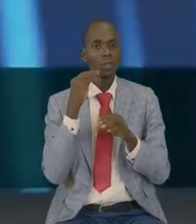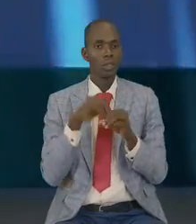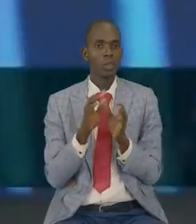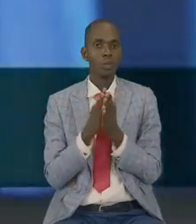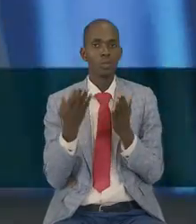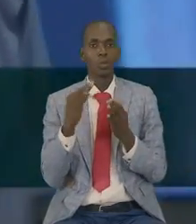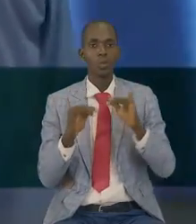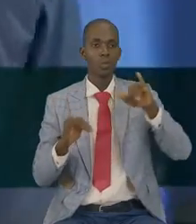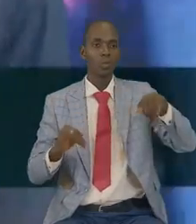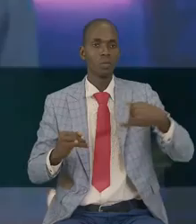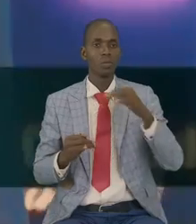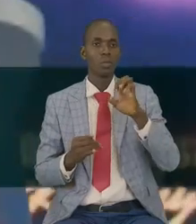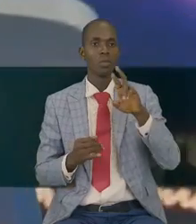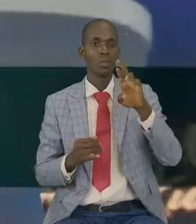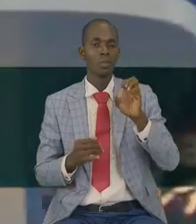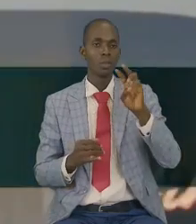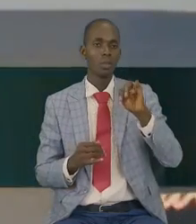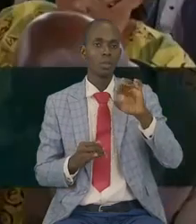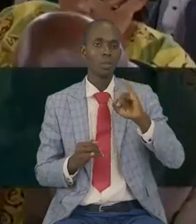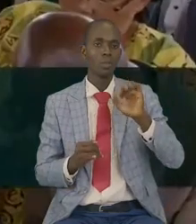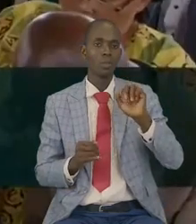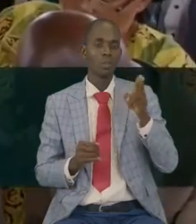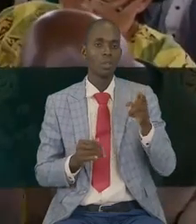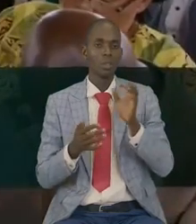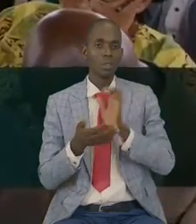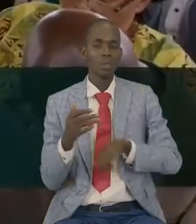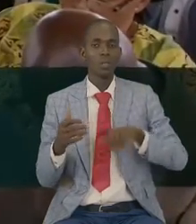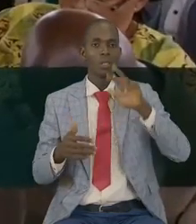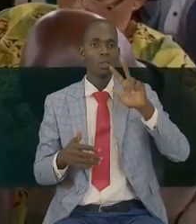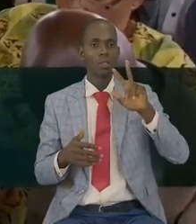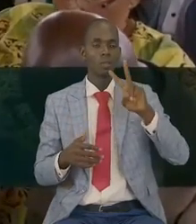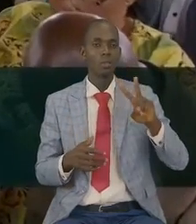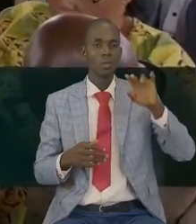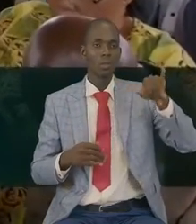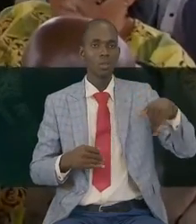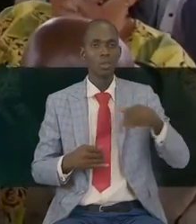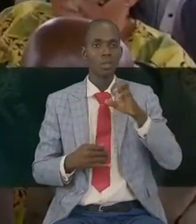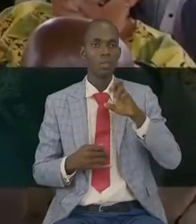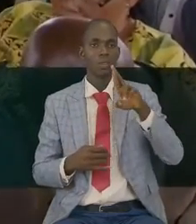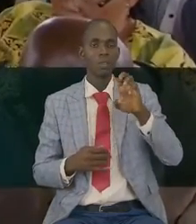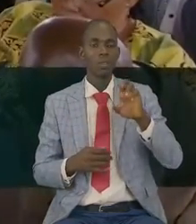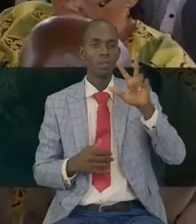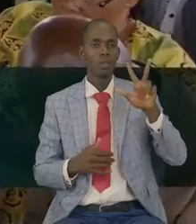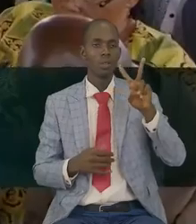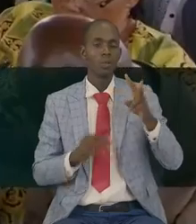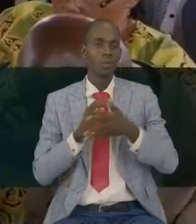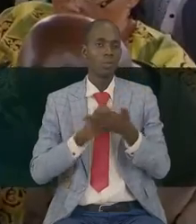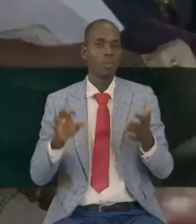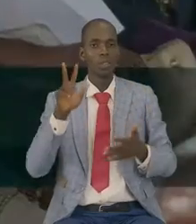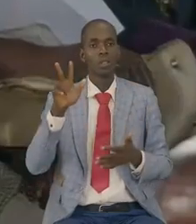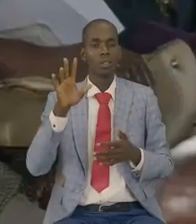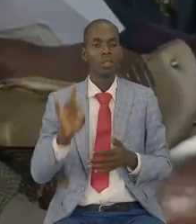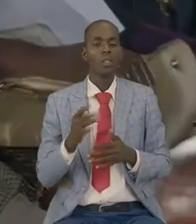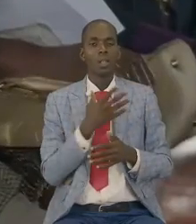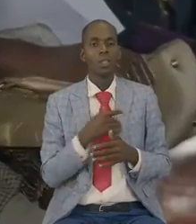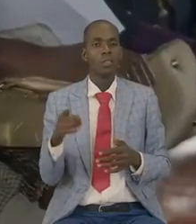chapter 32, and I'm reading from verse 38. Jeremiah chapter 32, verse 38. And they shall